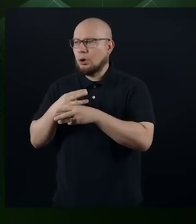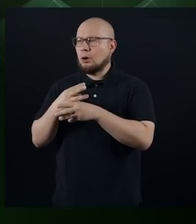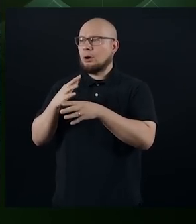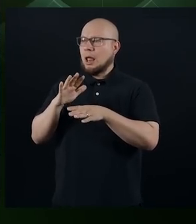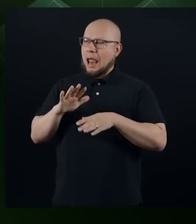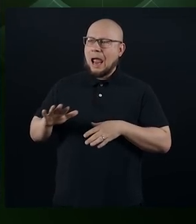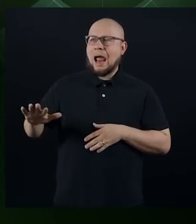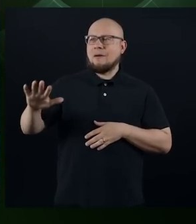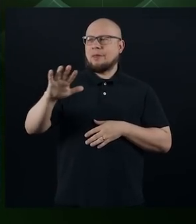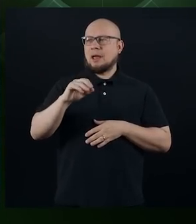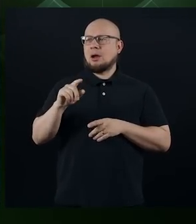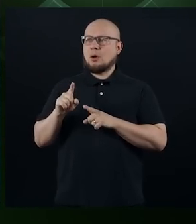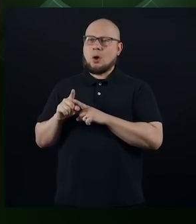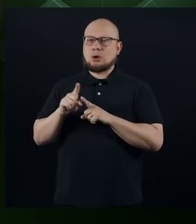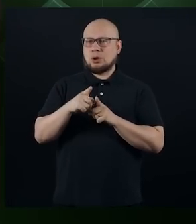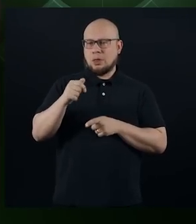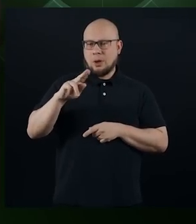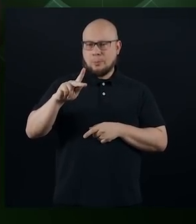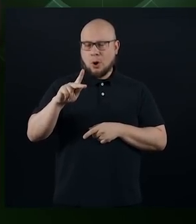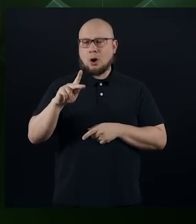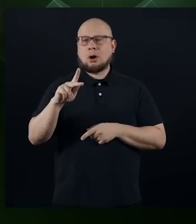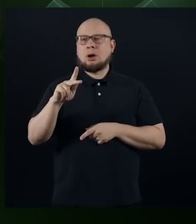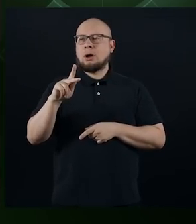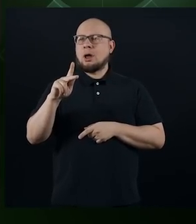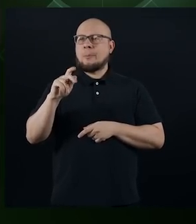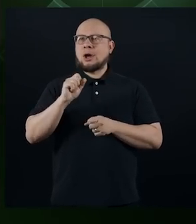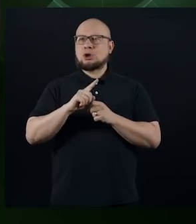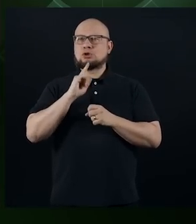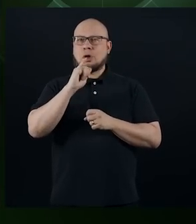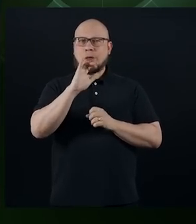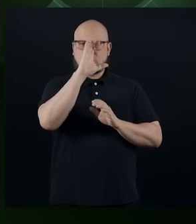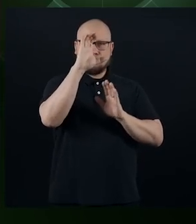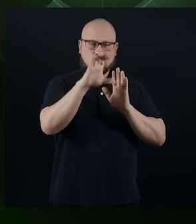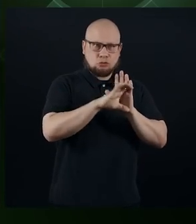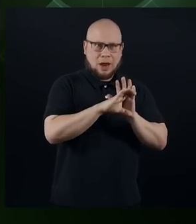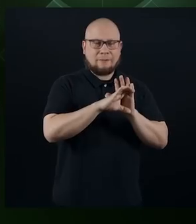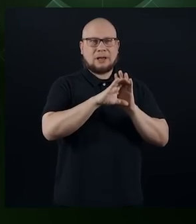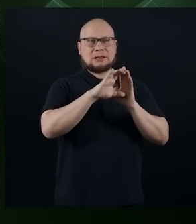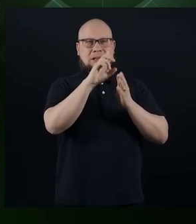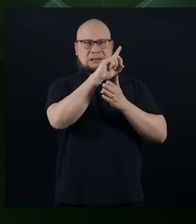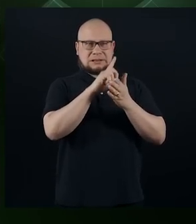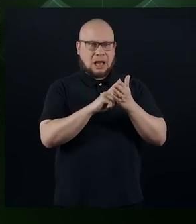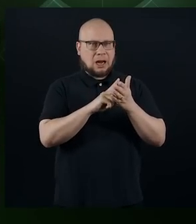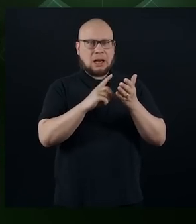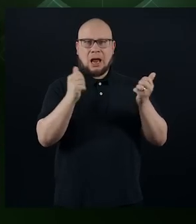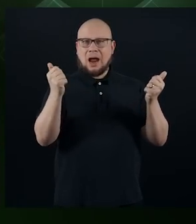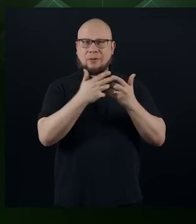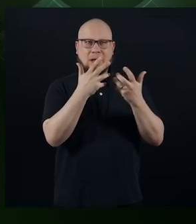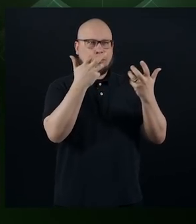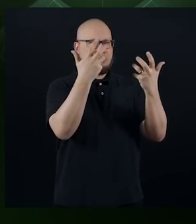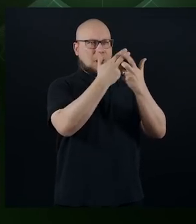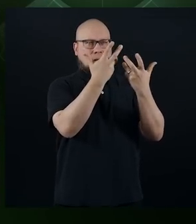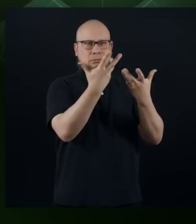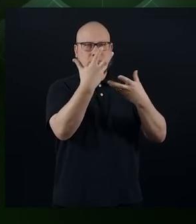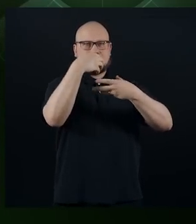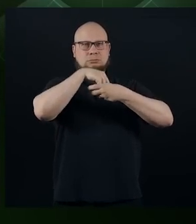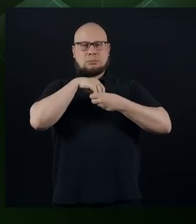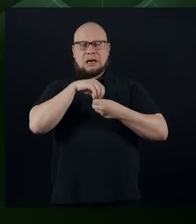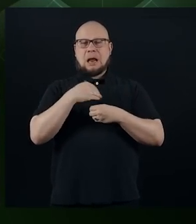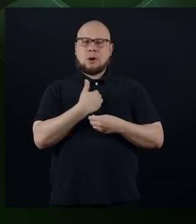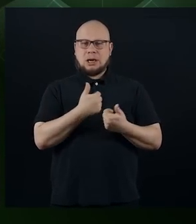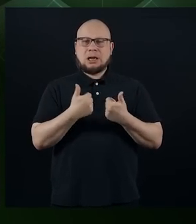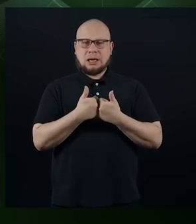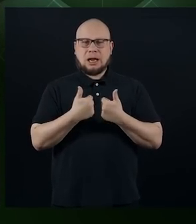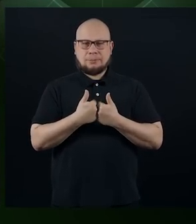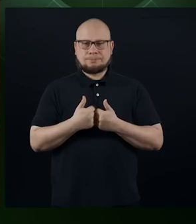Disneyland ride and park in general, which have inspired a ton of the design team, I know, and probably much wider around Rare in terms of